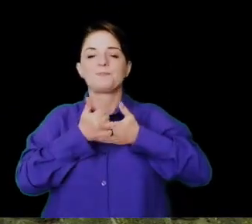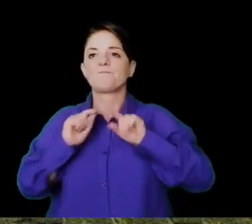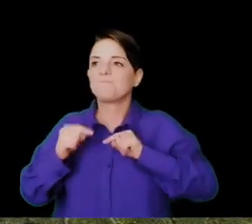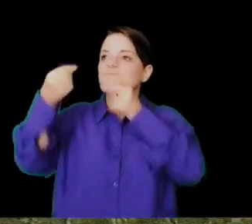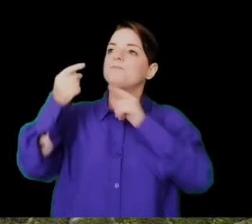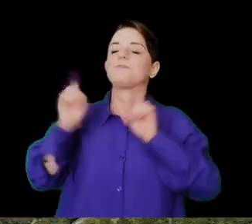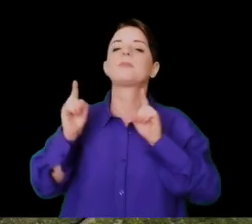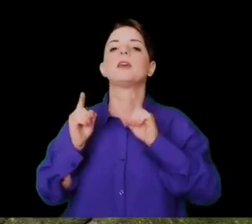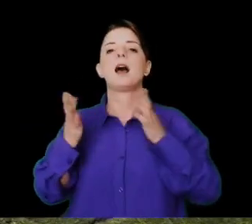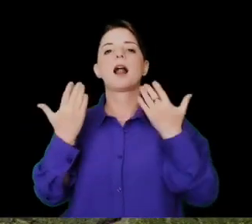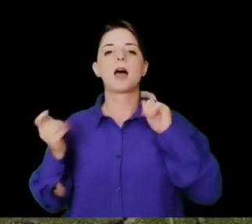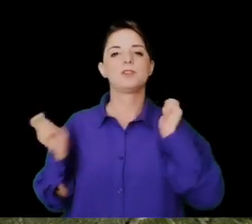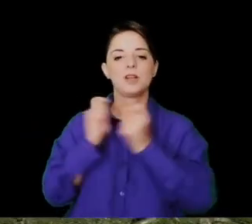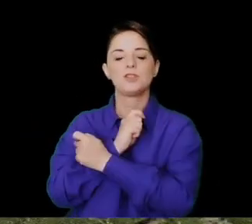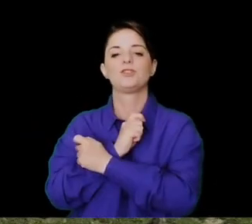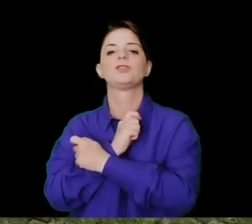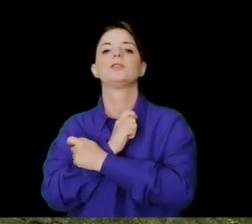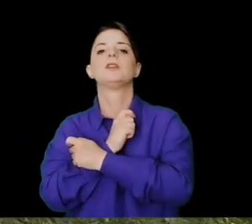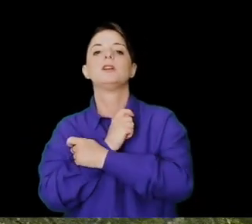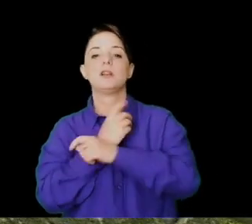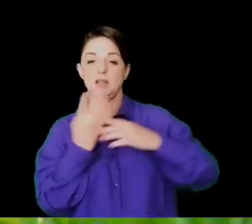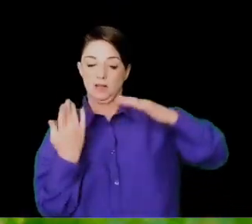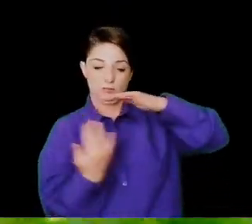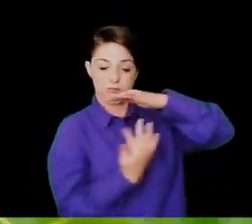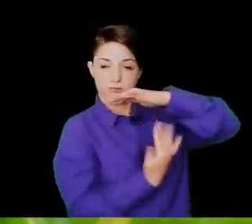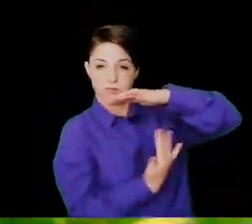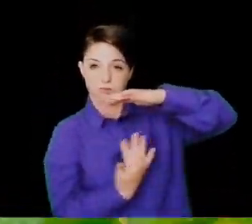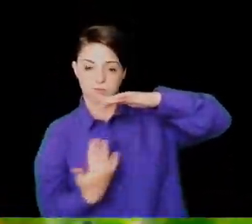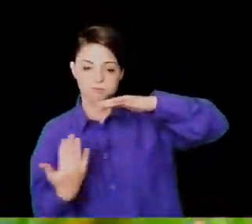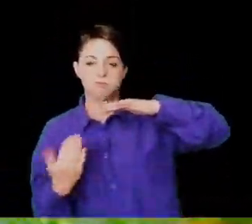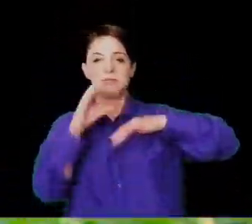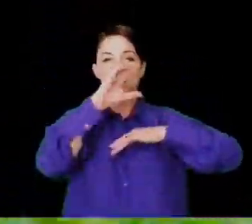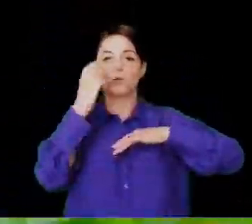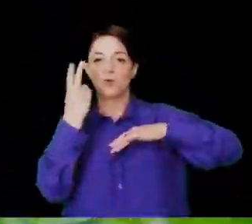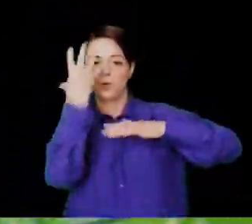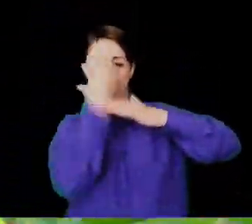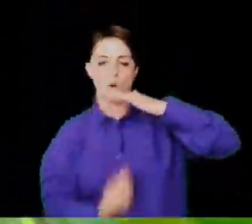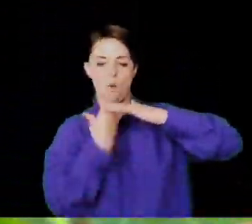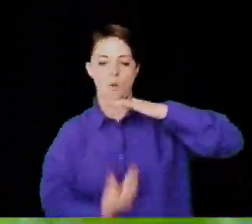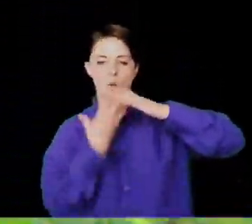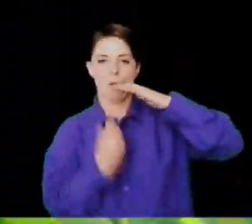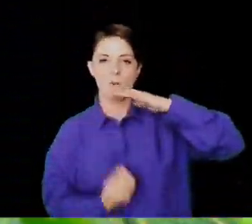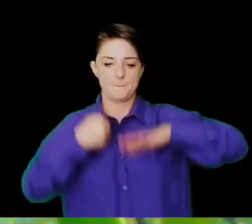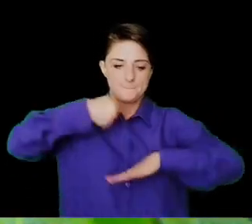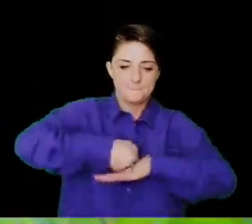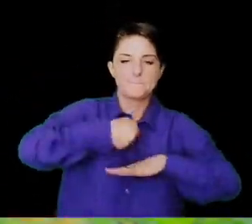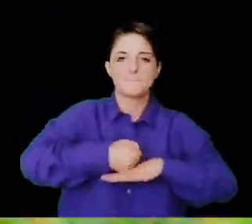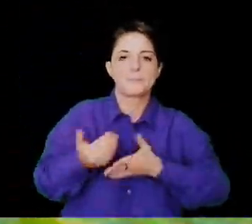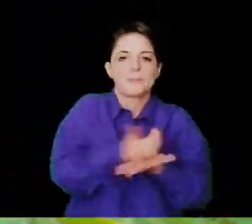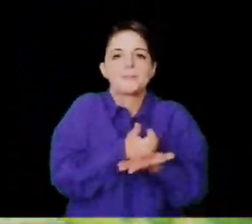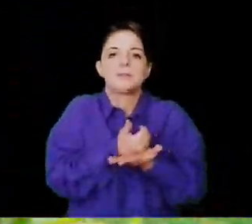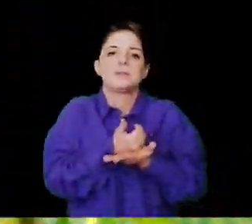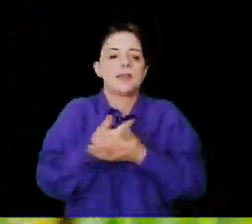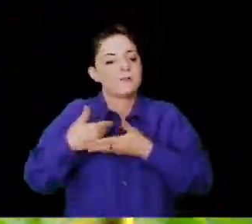climate change. Salt marshes and seagrass meadows in particular draw down huge amounts of carbon, locking it safely away in